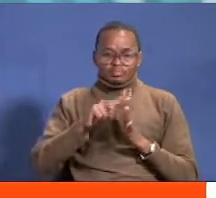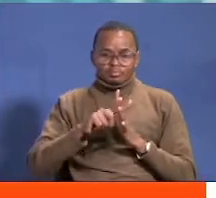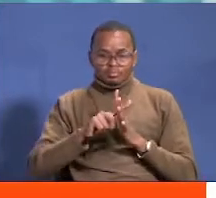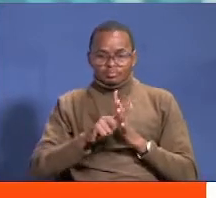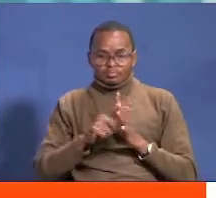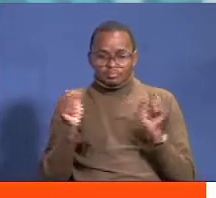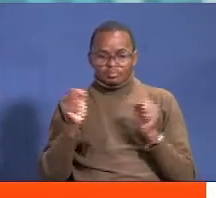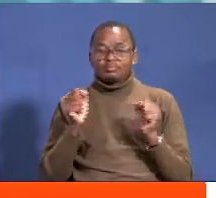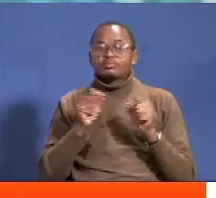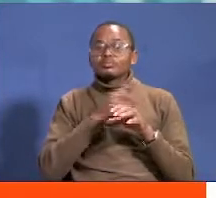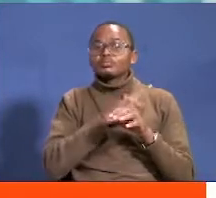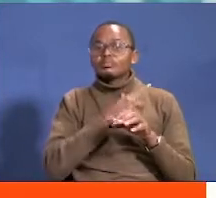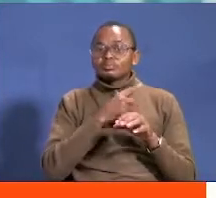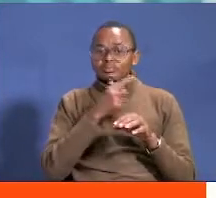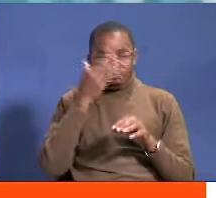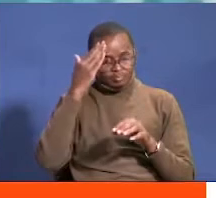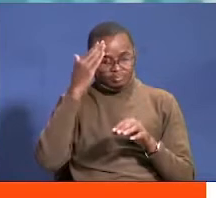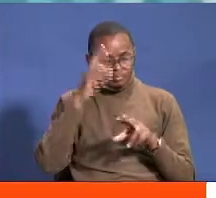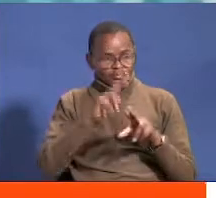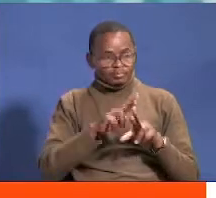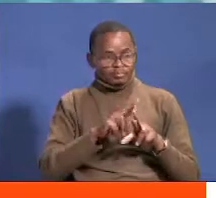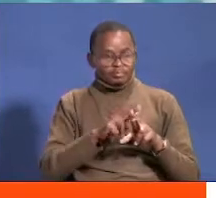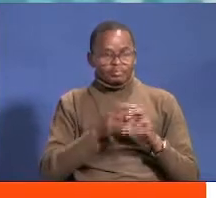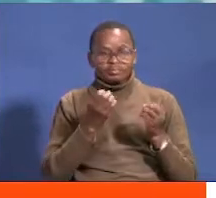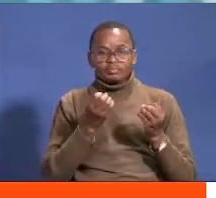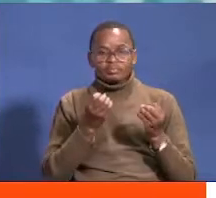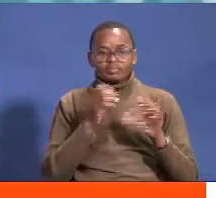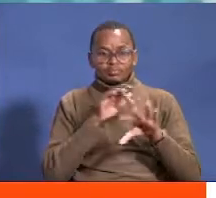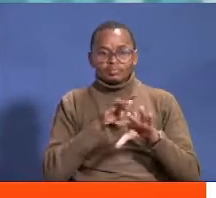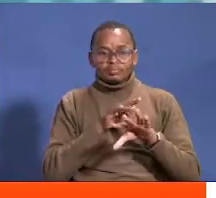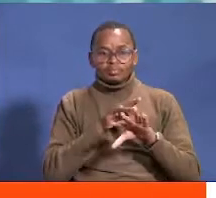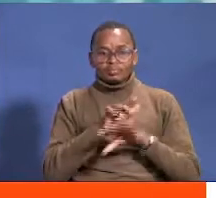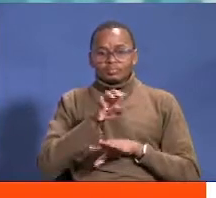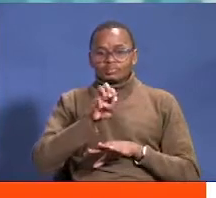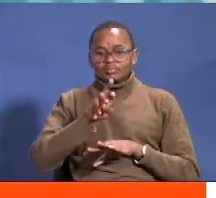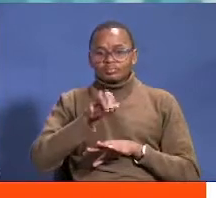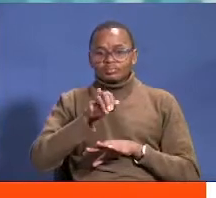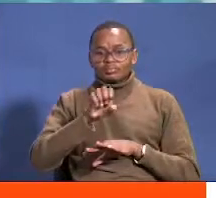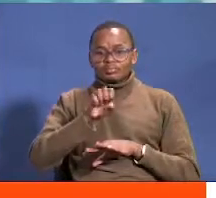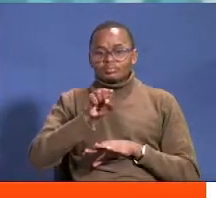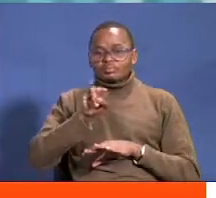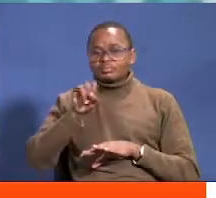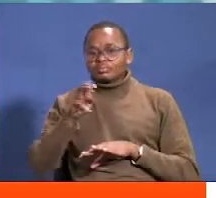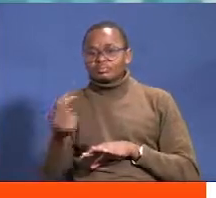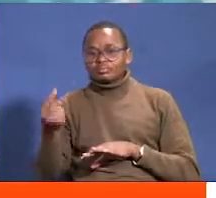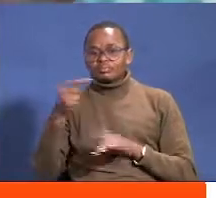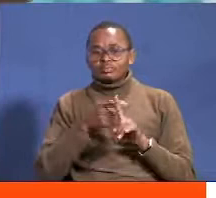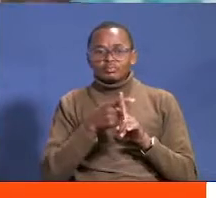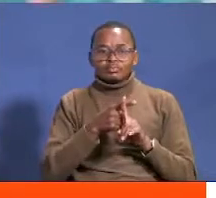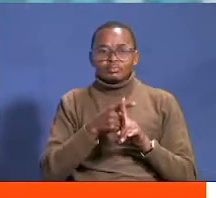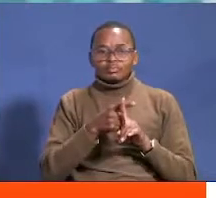coal, and therefore you realize that there are so many effects. There are so many emissions coming from this, coming